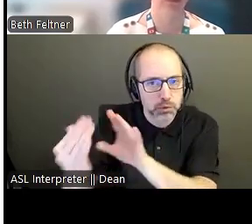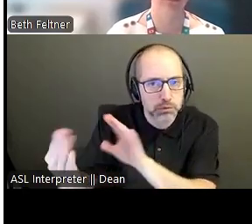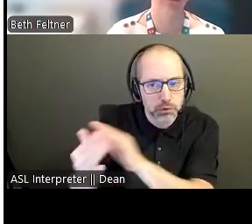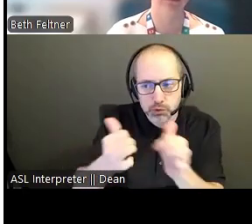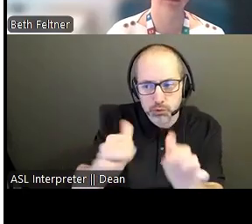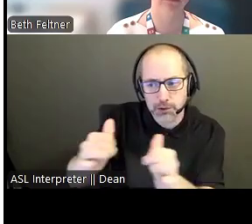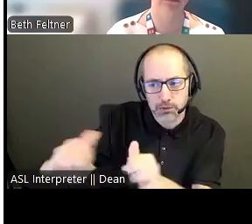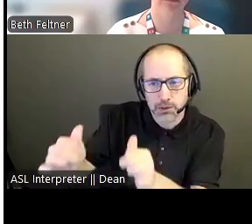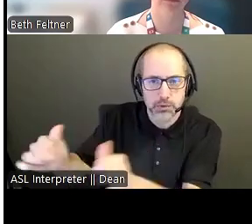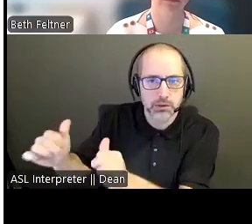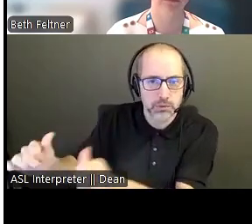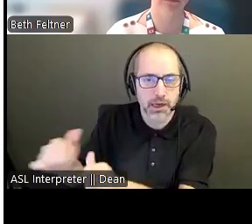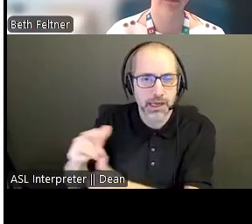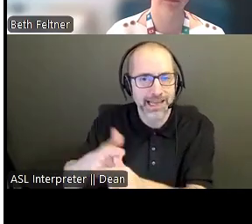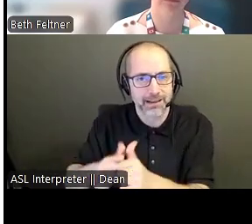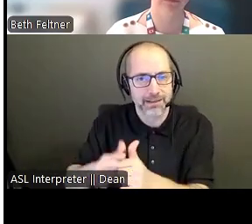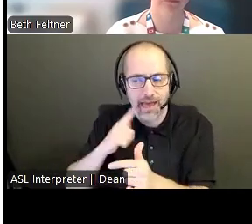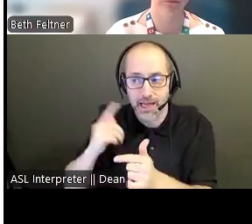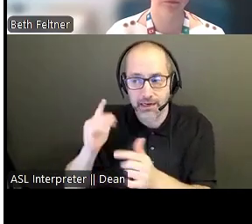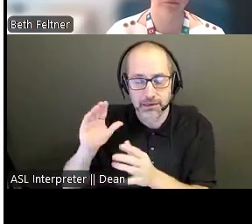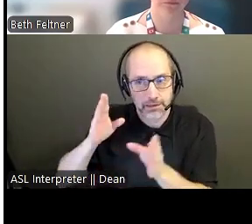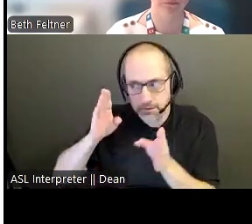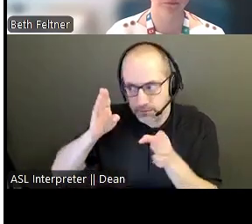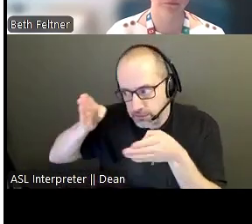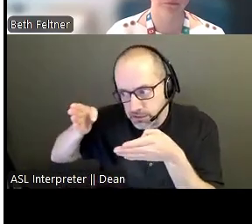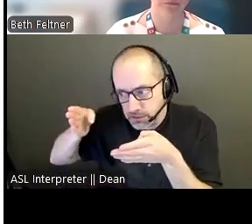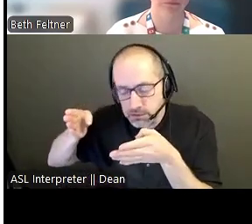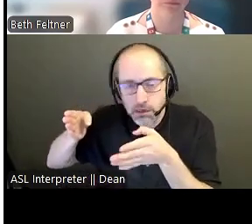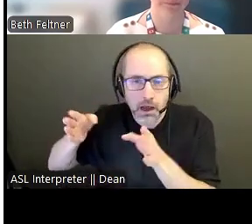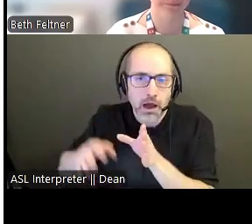that tinnitus that we hear.